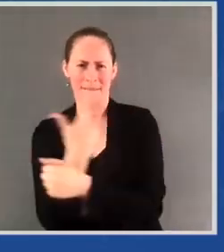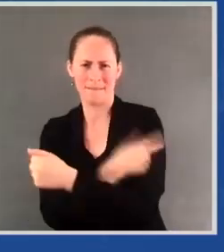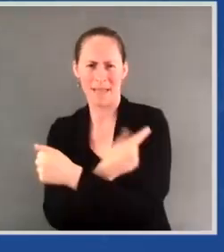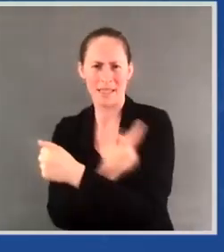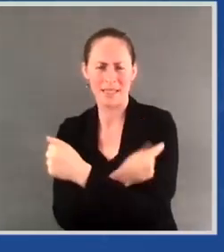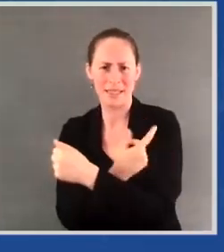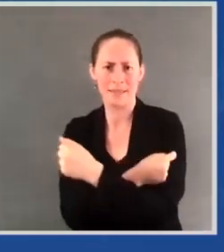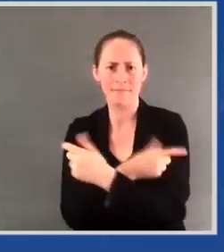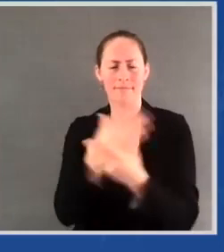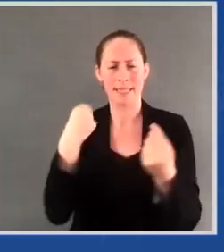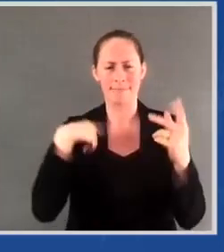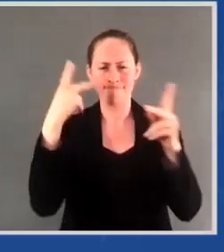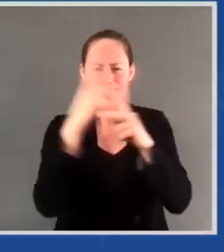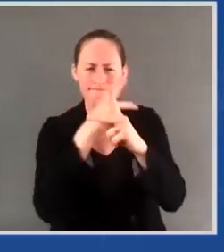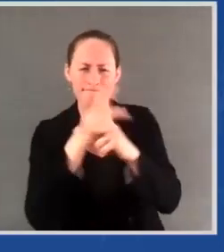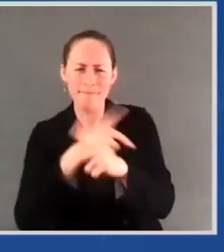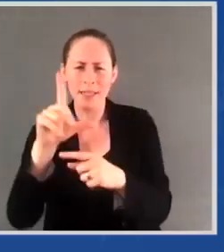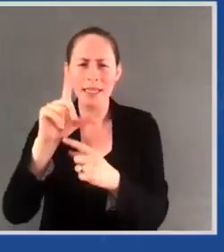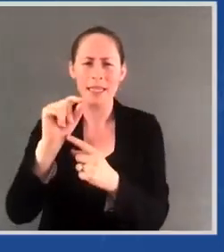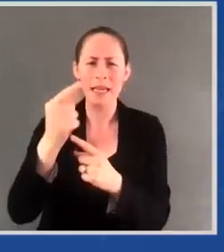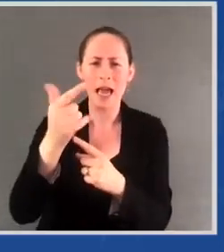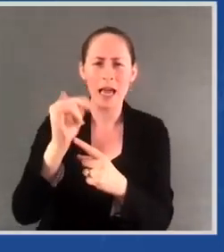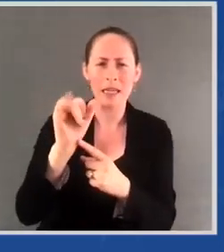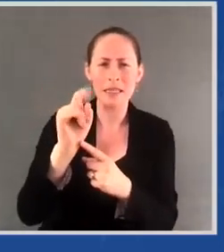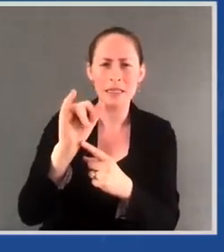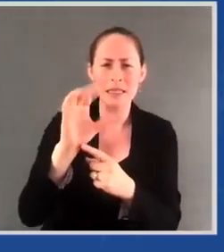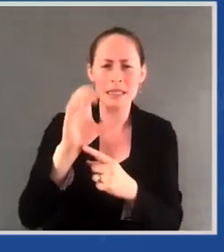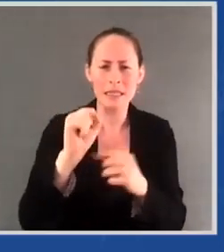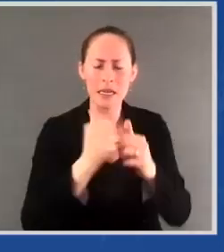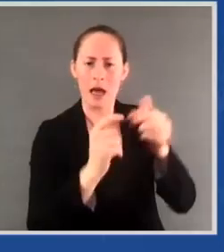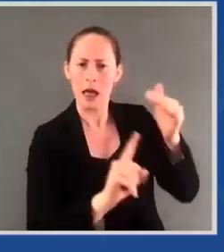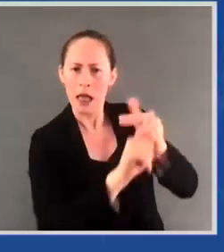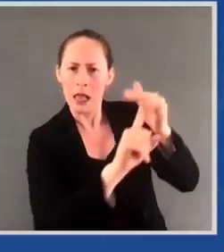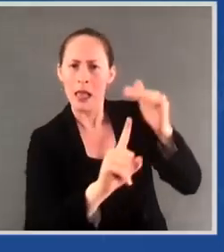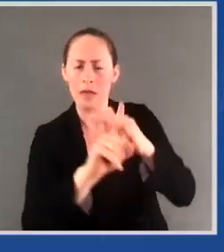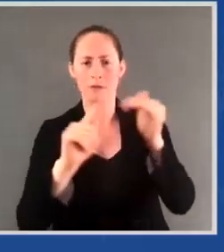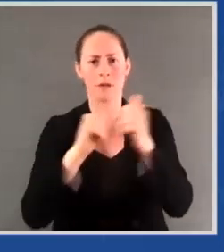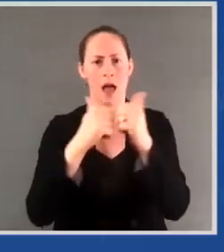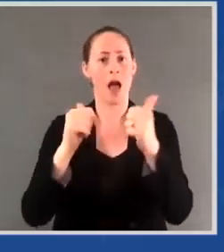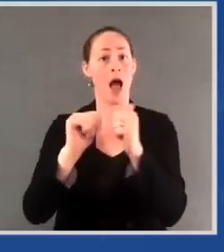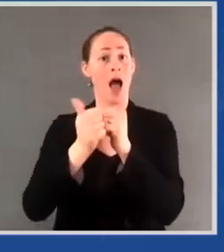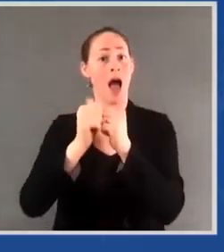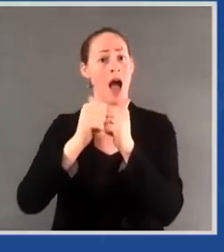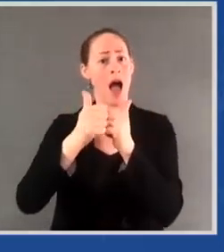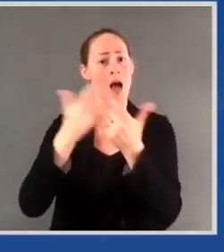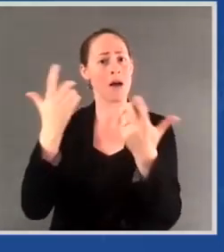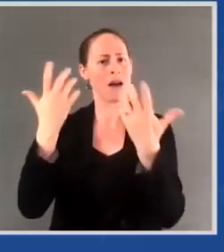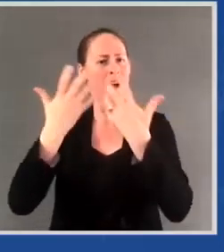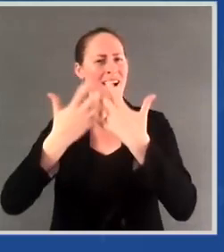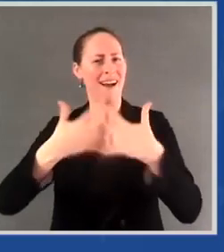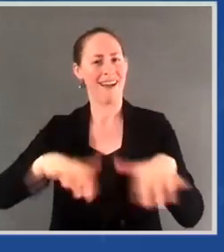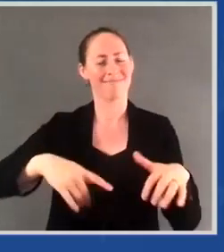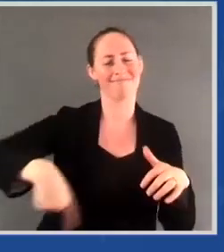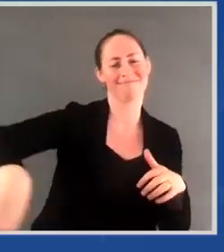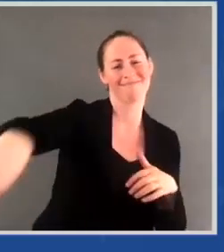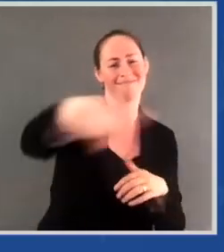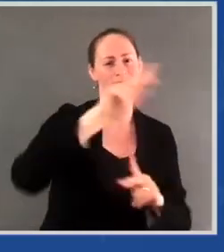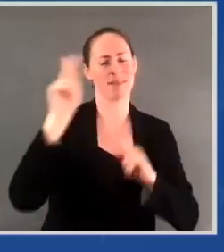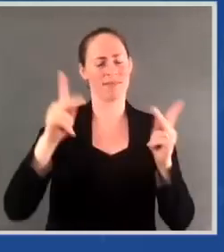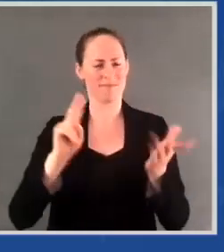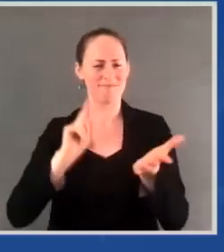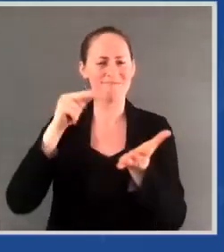all, we got here because of the American people stepping up and getting vaccinated, helping family,